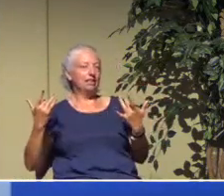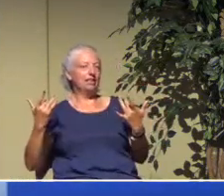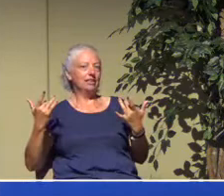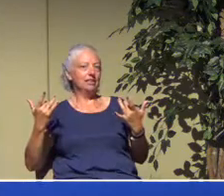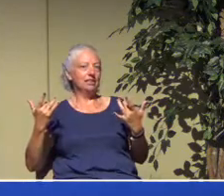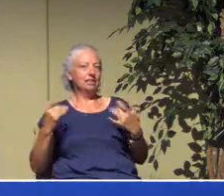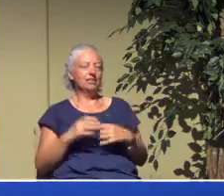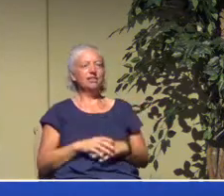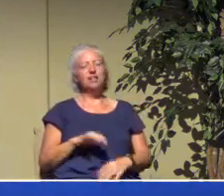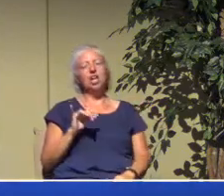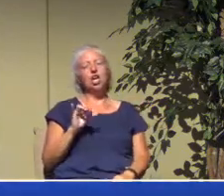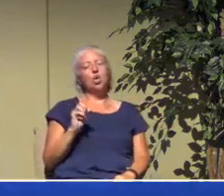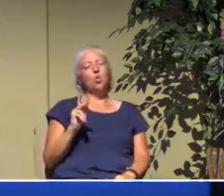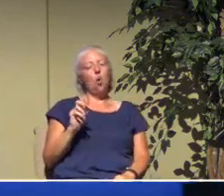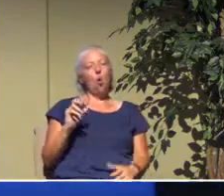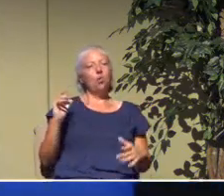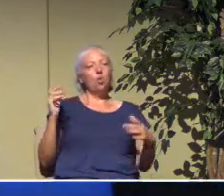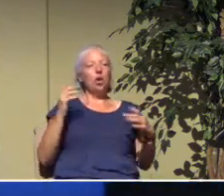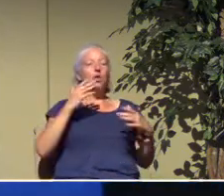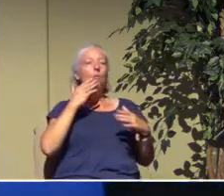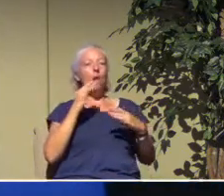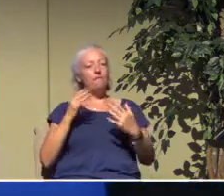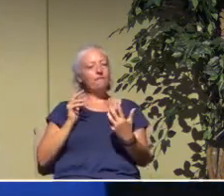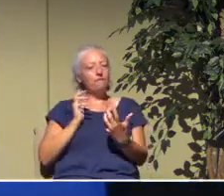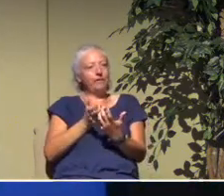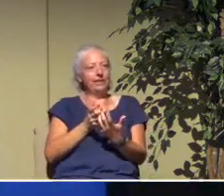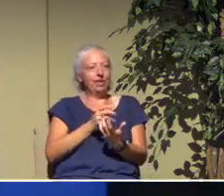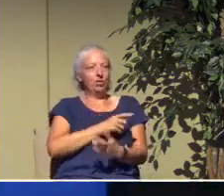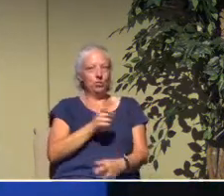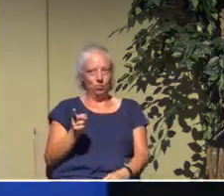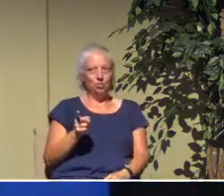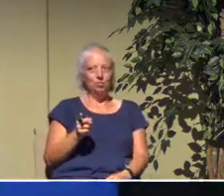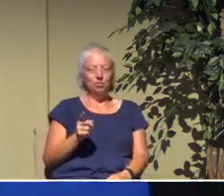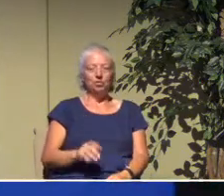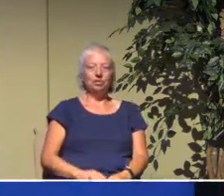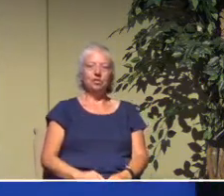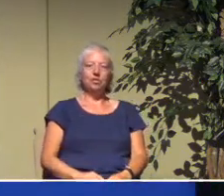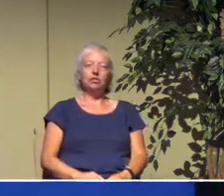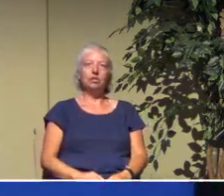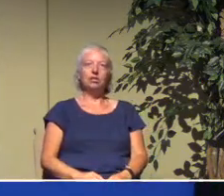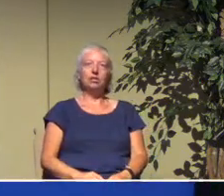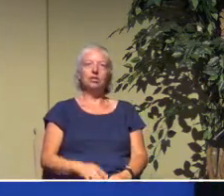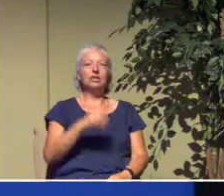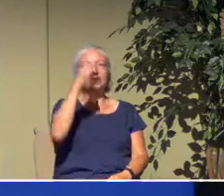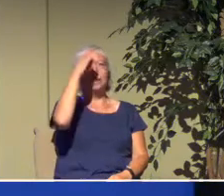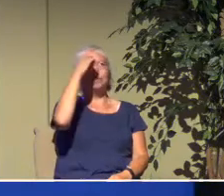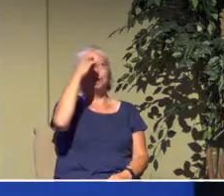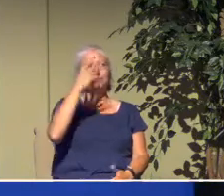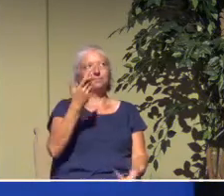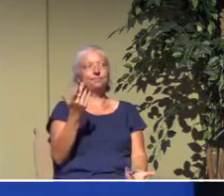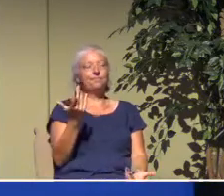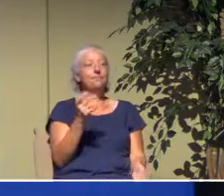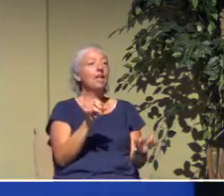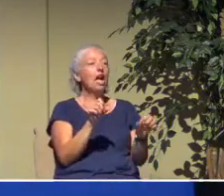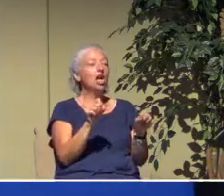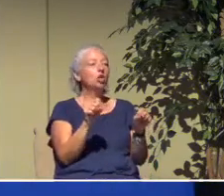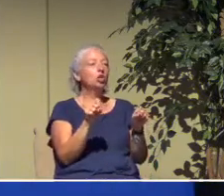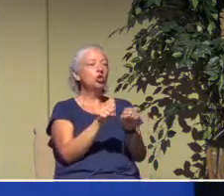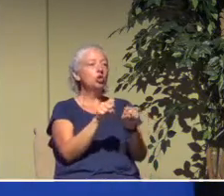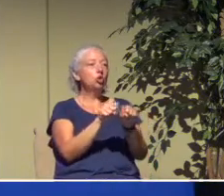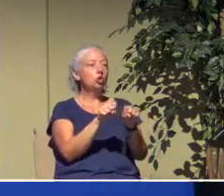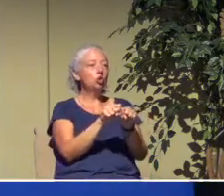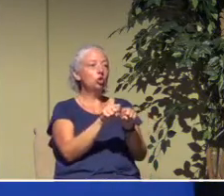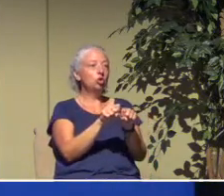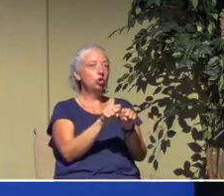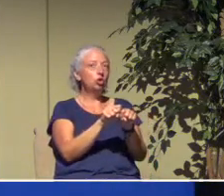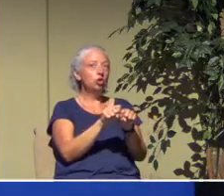A yoke that is well fitted for you. So think about a shoe that has a bump of leather in it, and